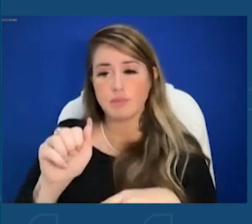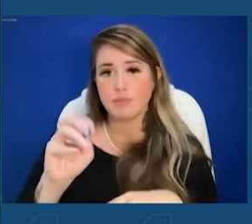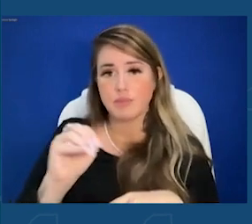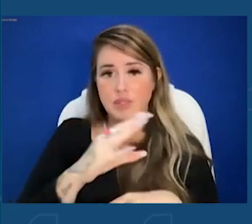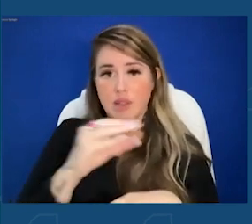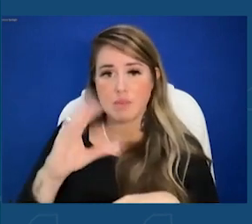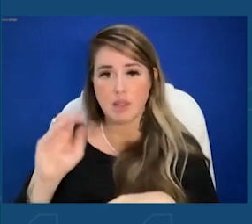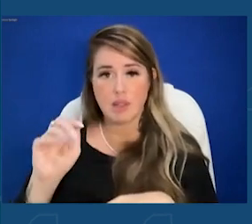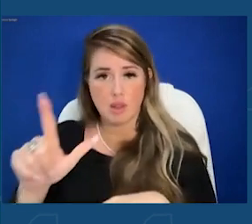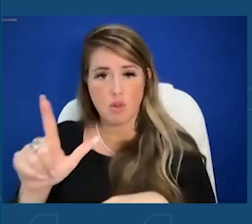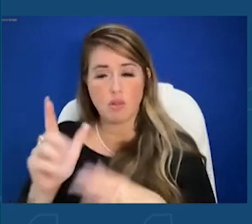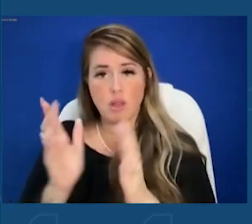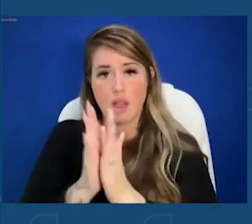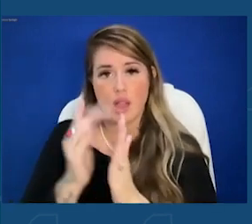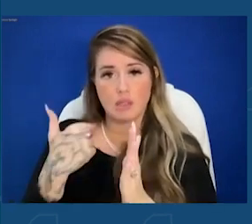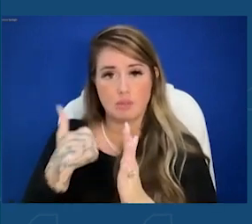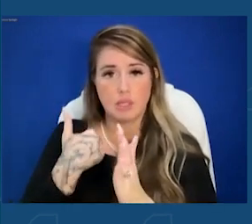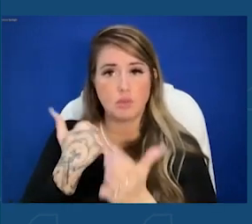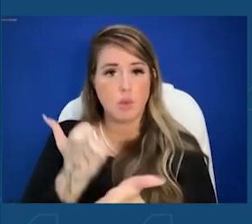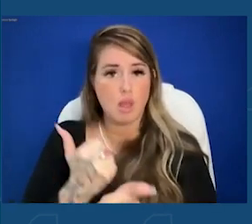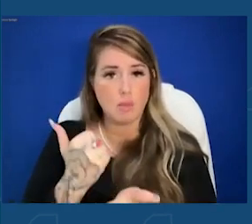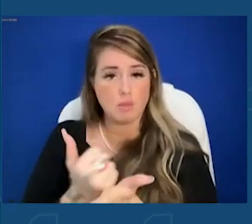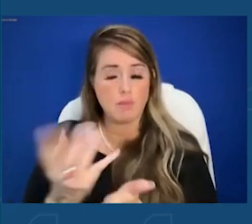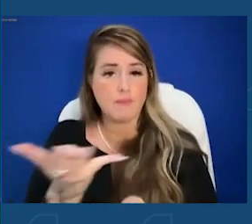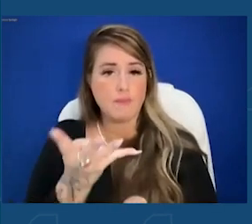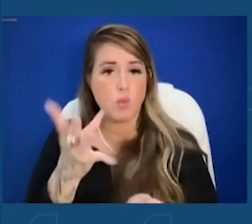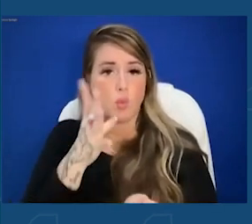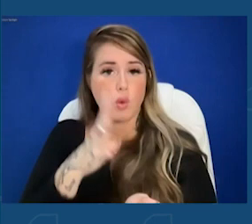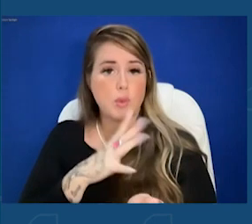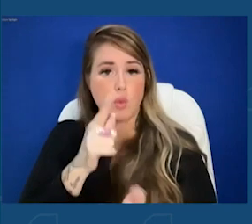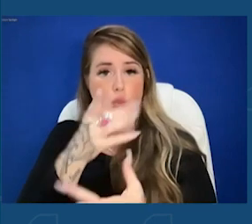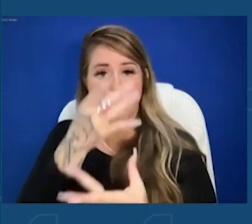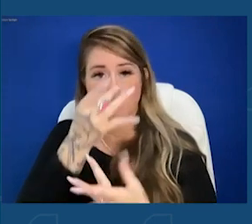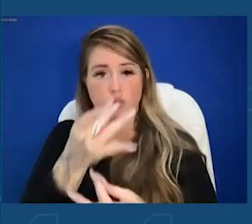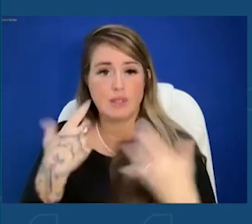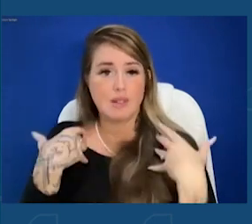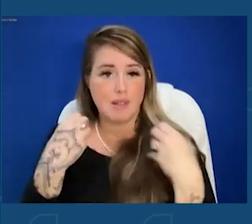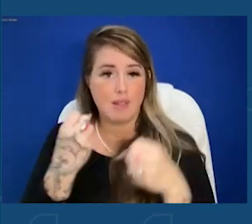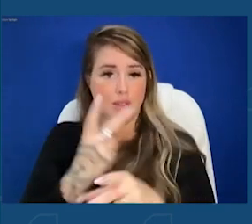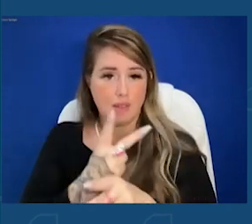4 Afghani women who were interested in healthcare.